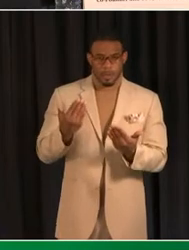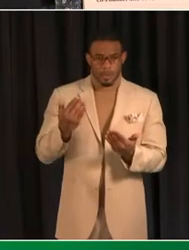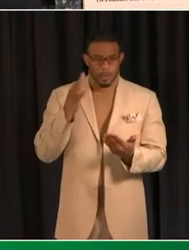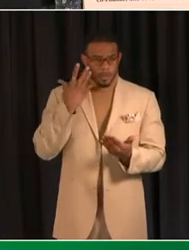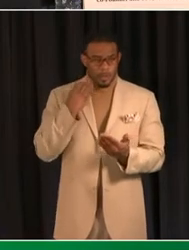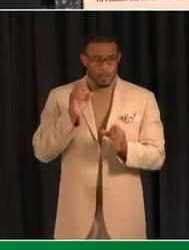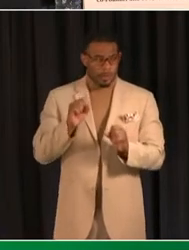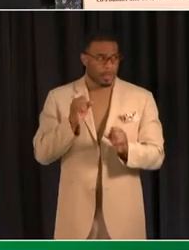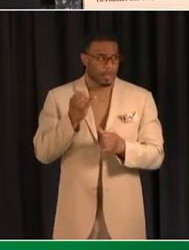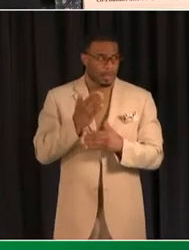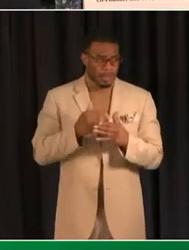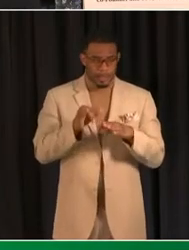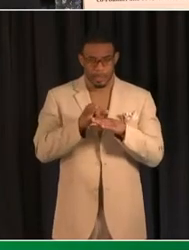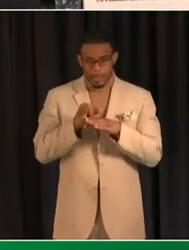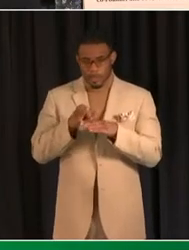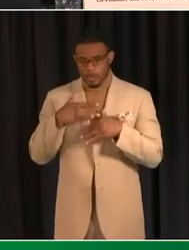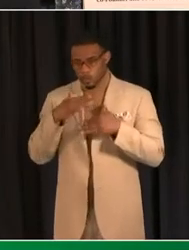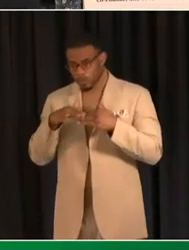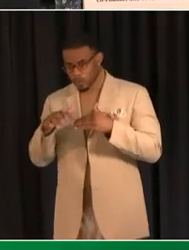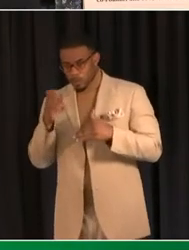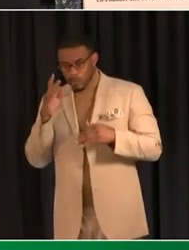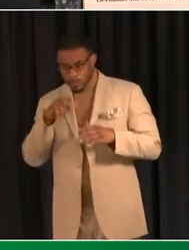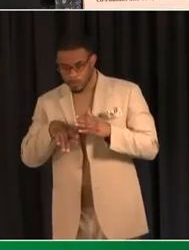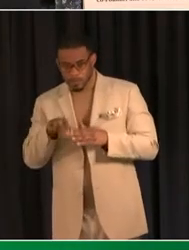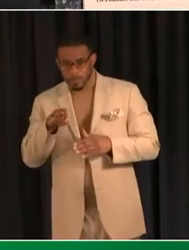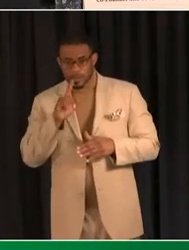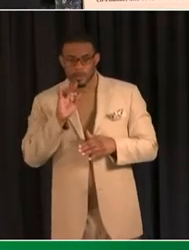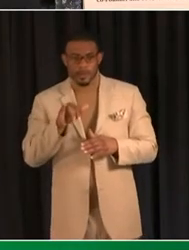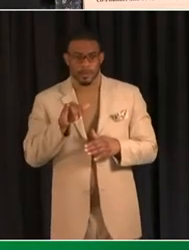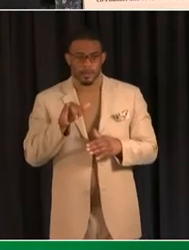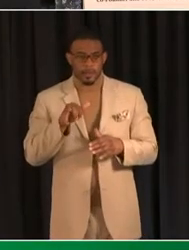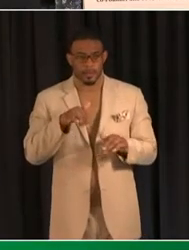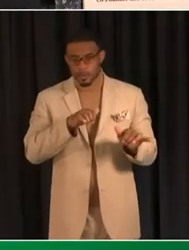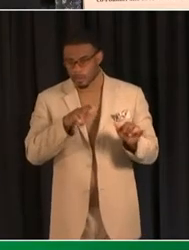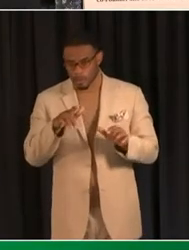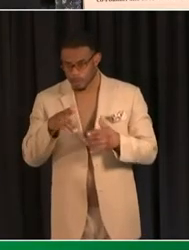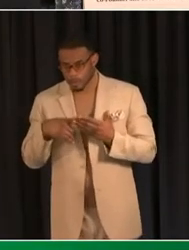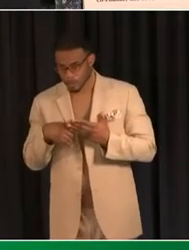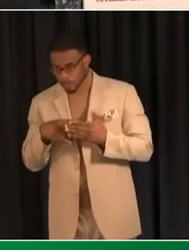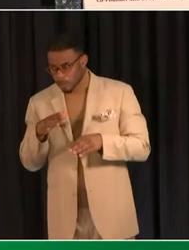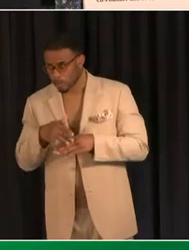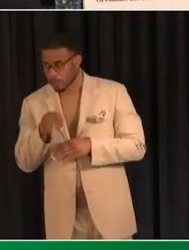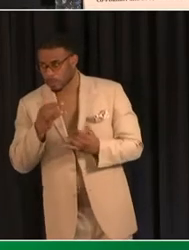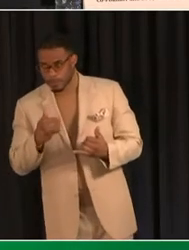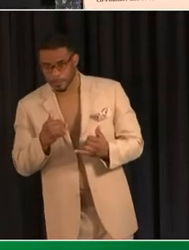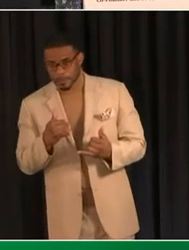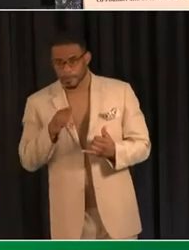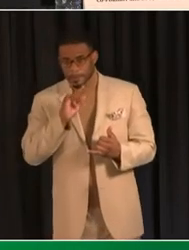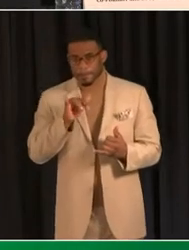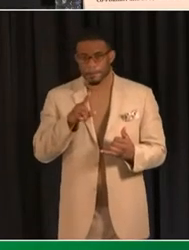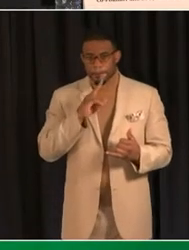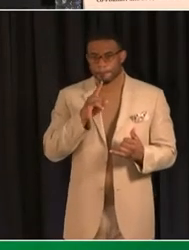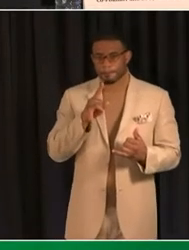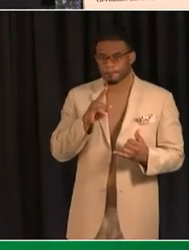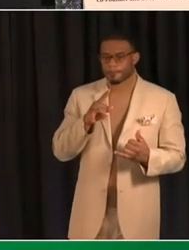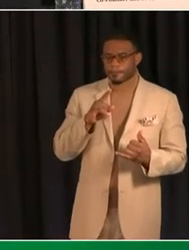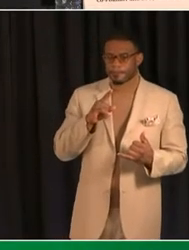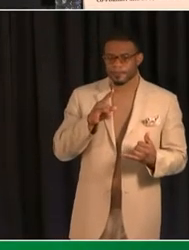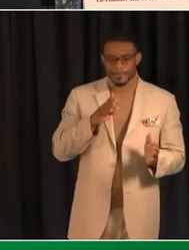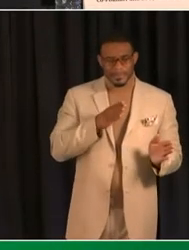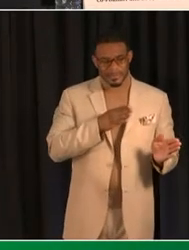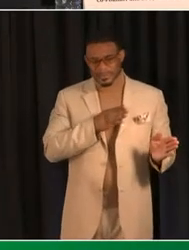journey possible. So some of the industry trends that we found is that, as we all kind of discussed earlier today, is that there's